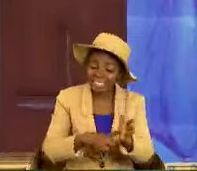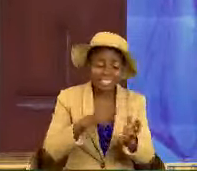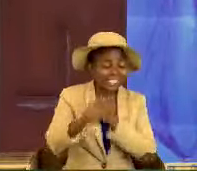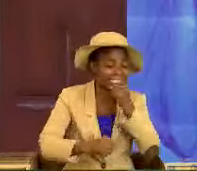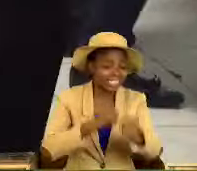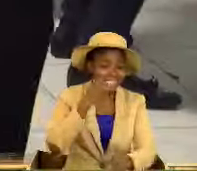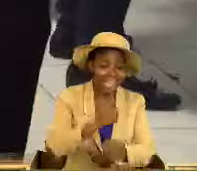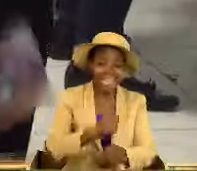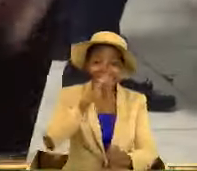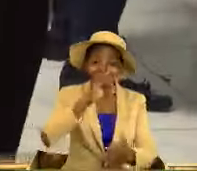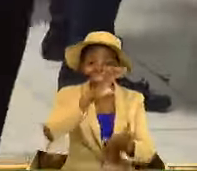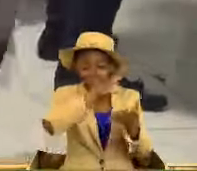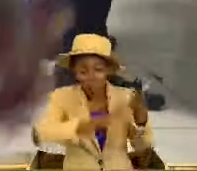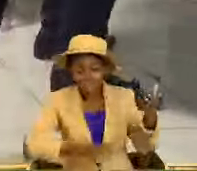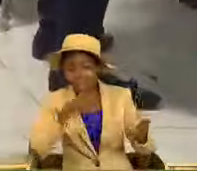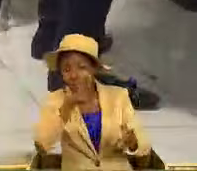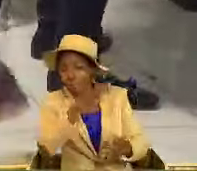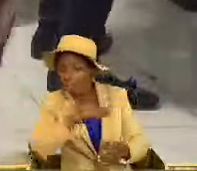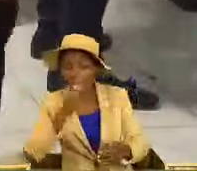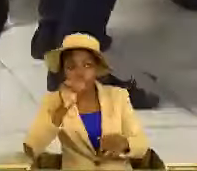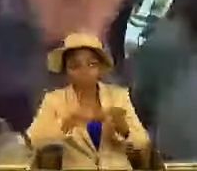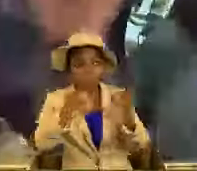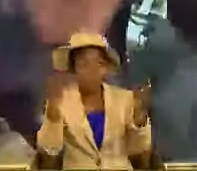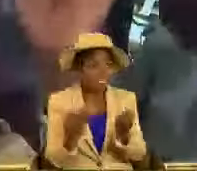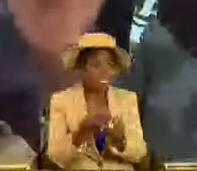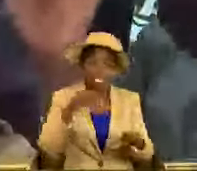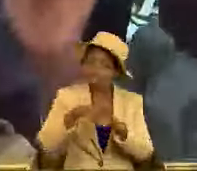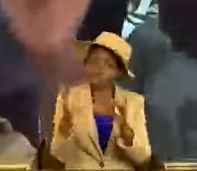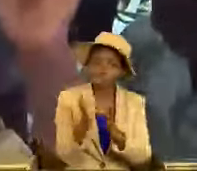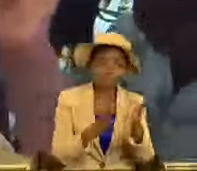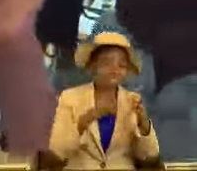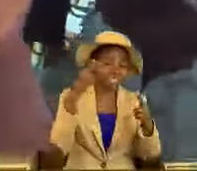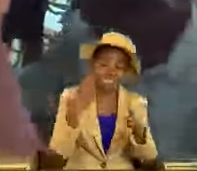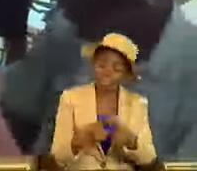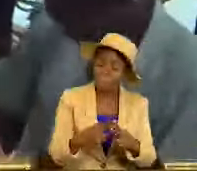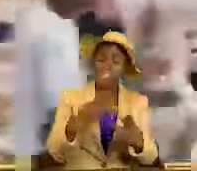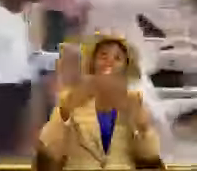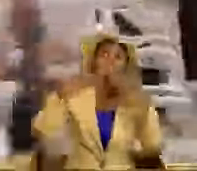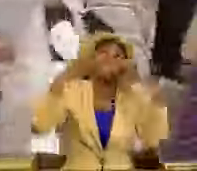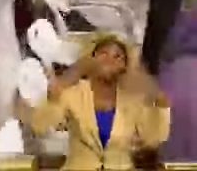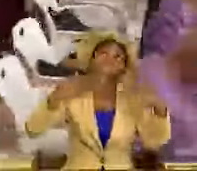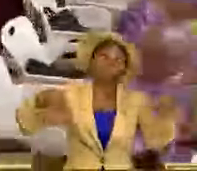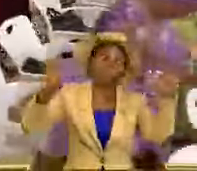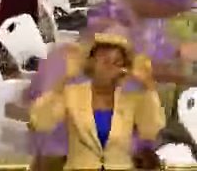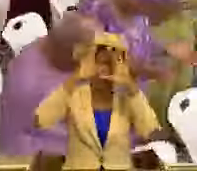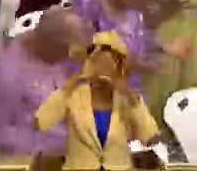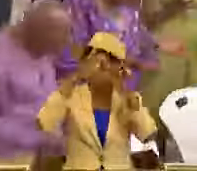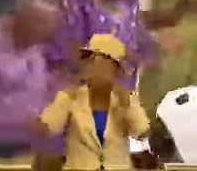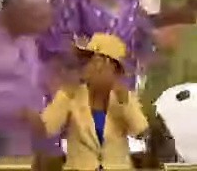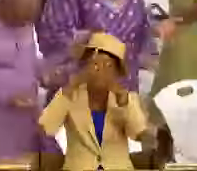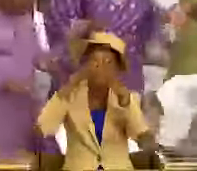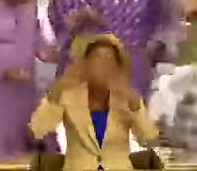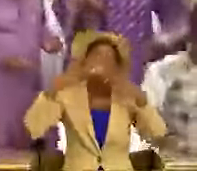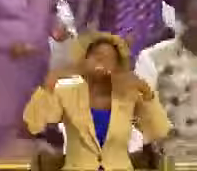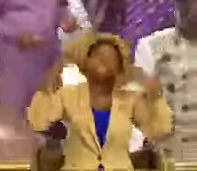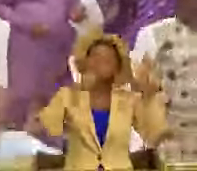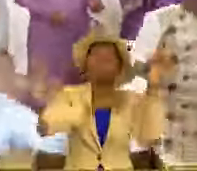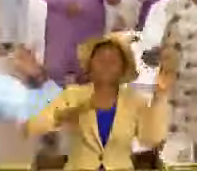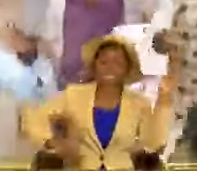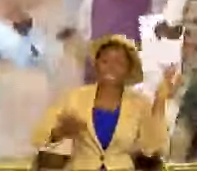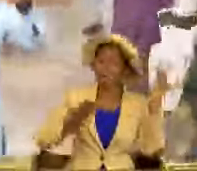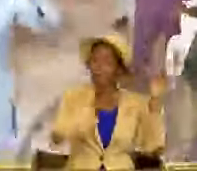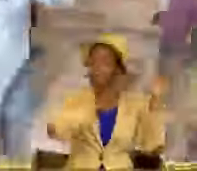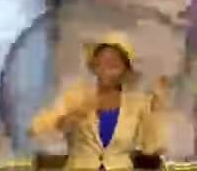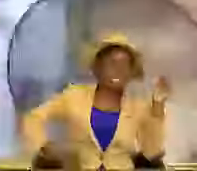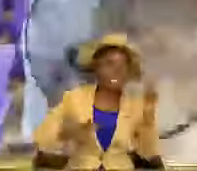and your family in the name of Jesus thank you heavenly father thank you king of kings and Lord of